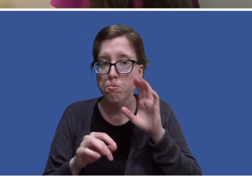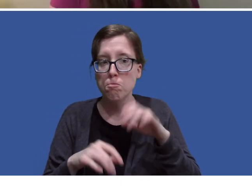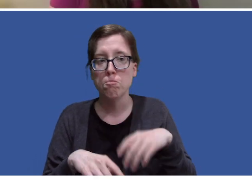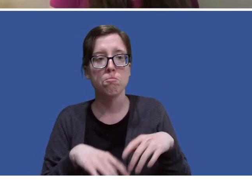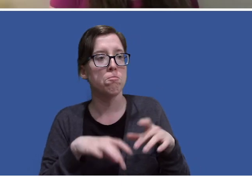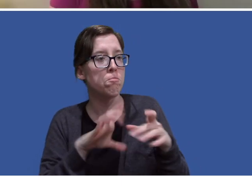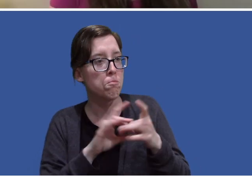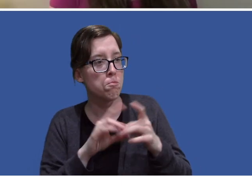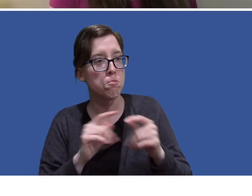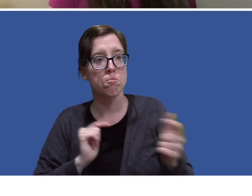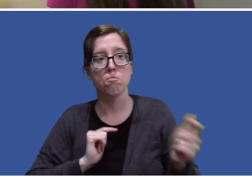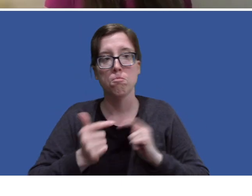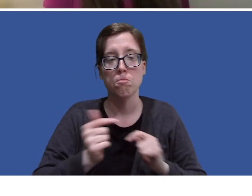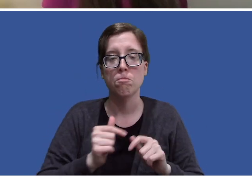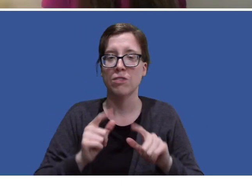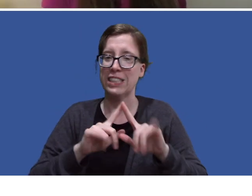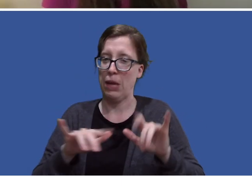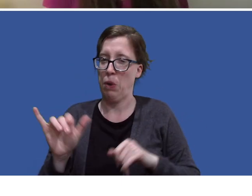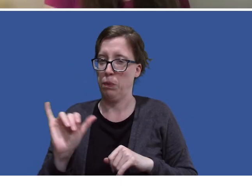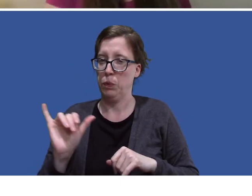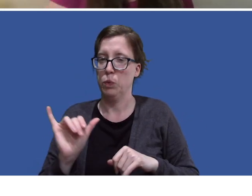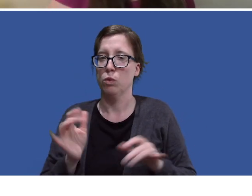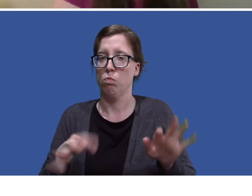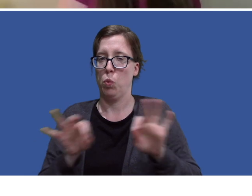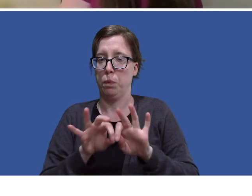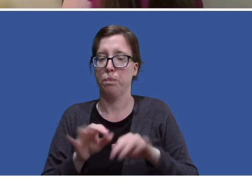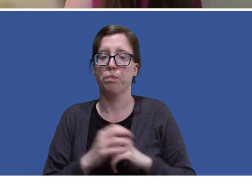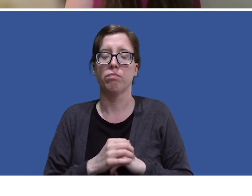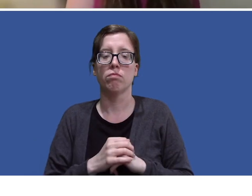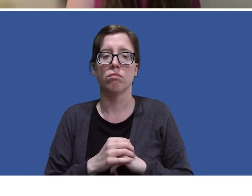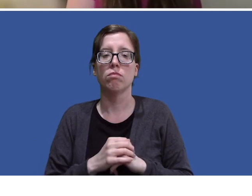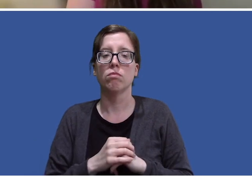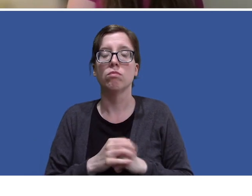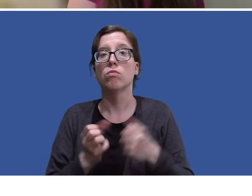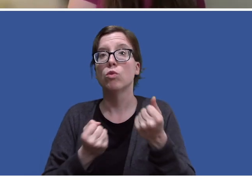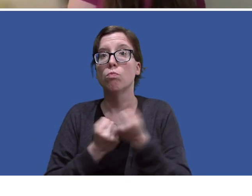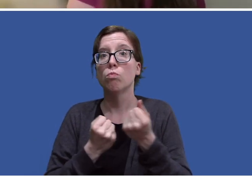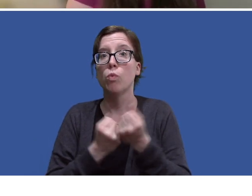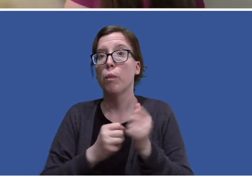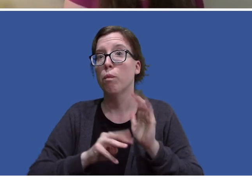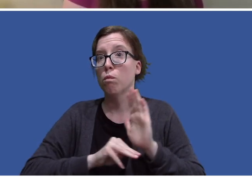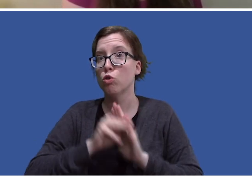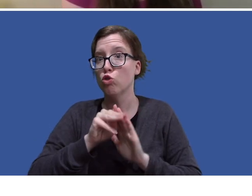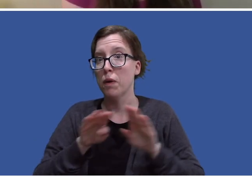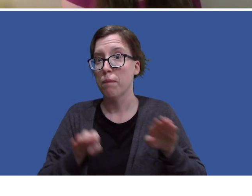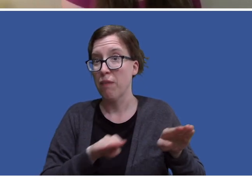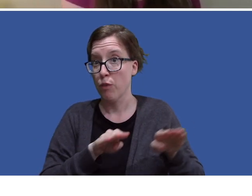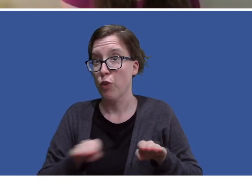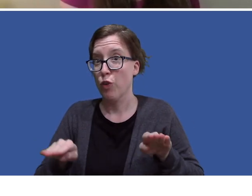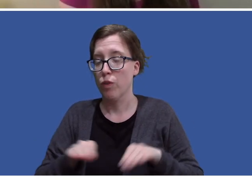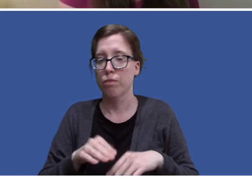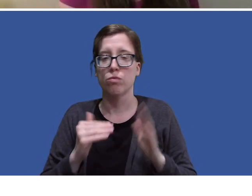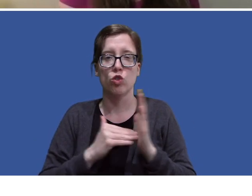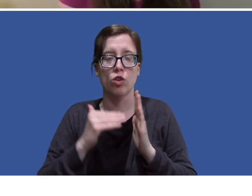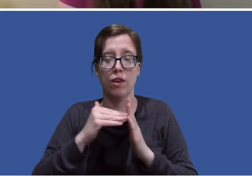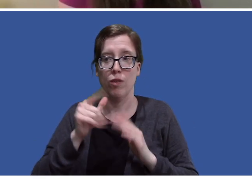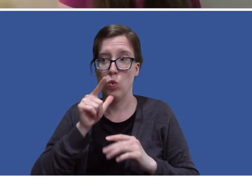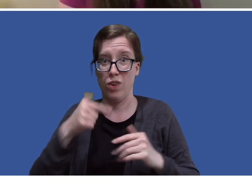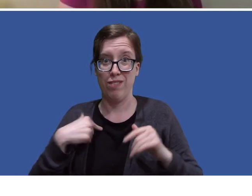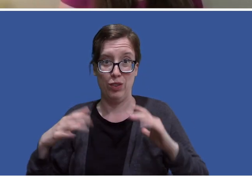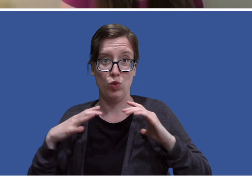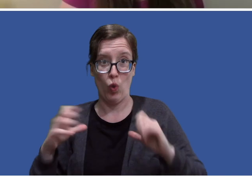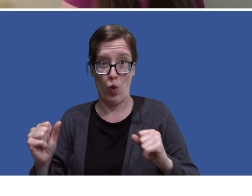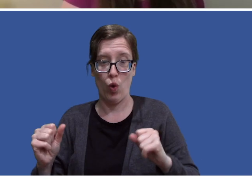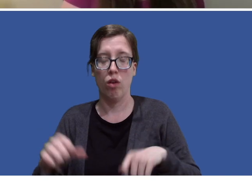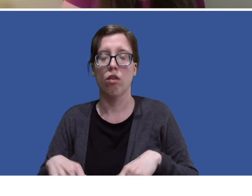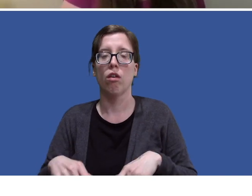Supporting mature behavior. Many times kiddos with charge are much more immature than their peers. And this